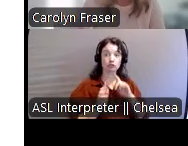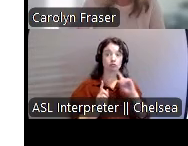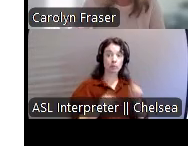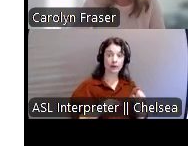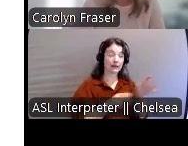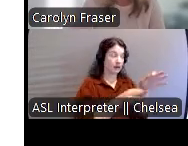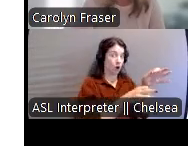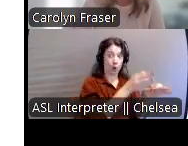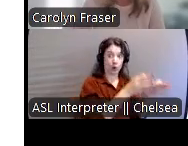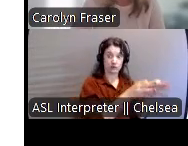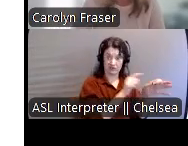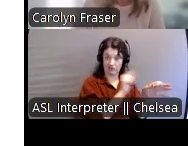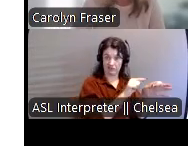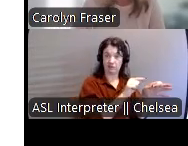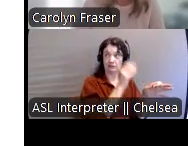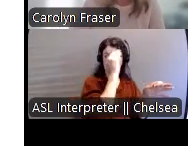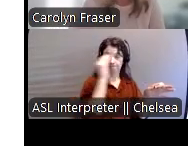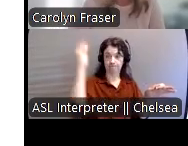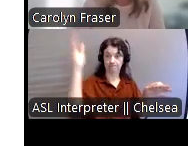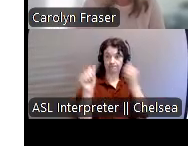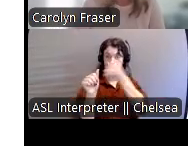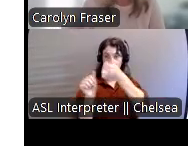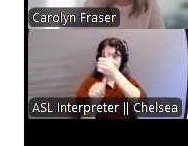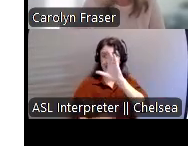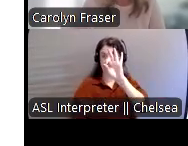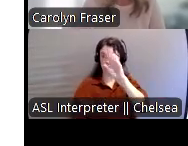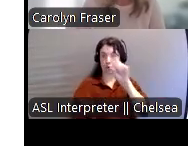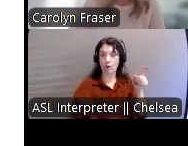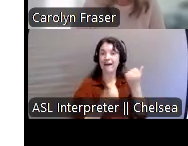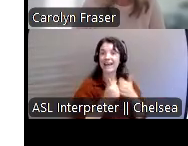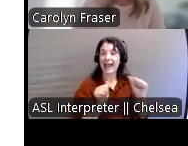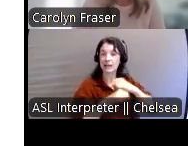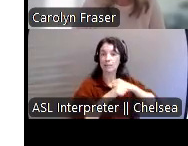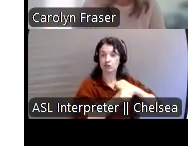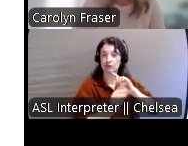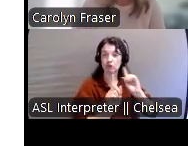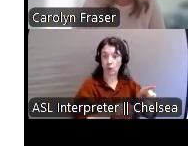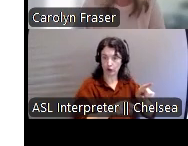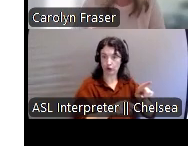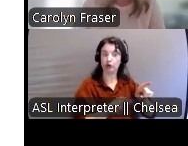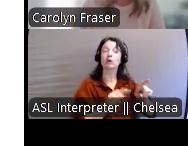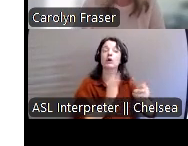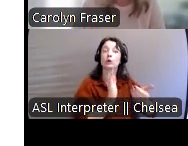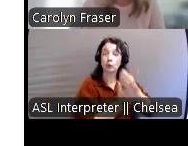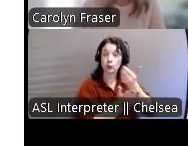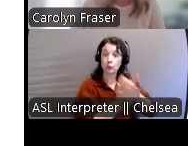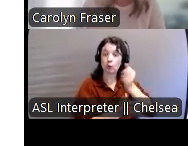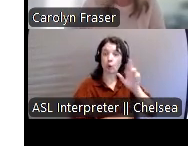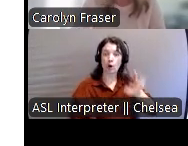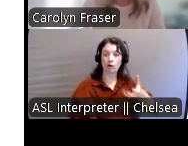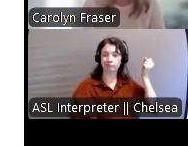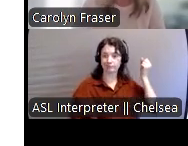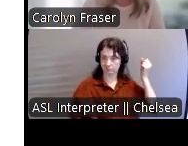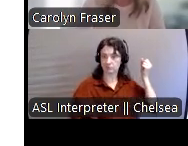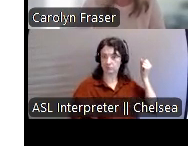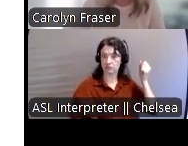office within 24 hours of protection orders being made, buried, or revoked. And again, this is really important in closing the loop and sharing information and making